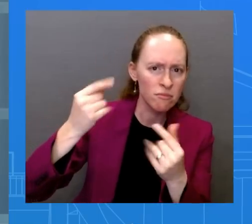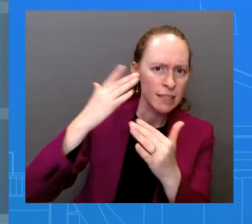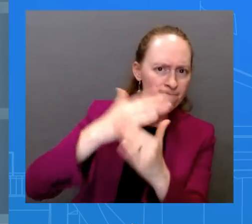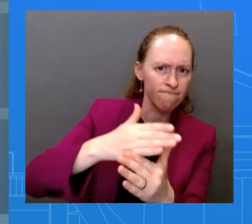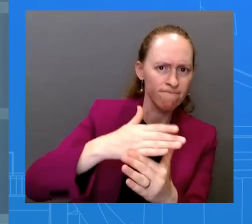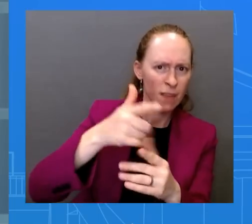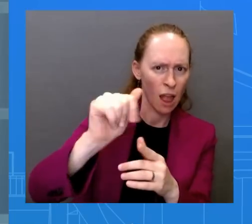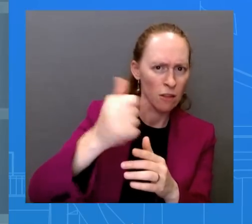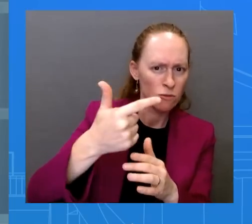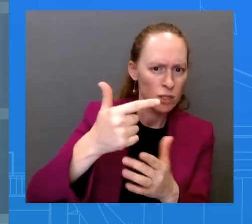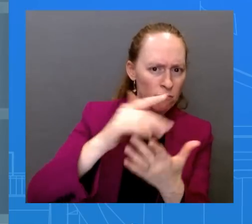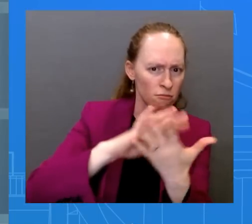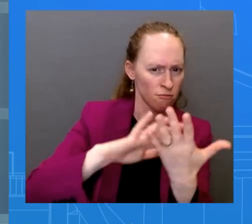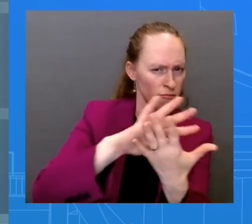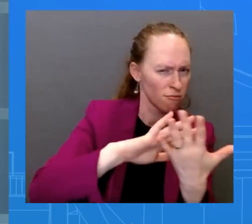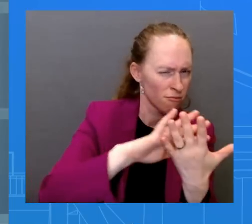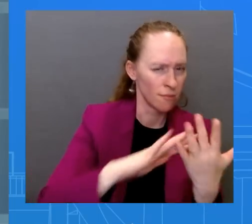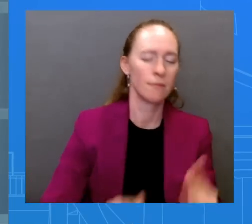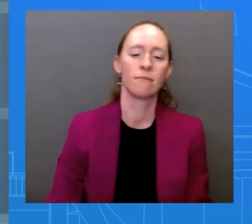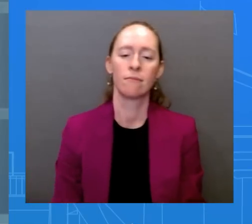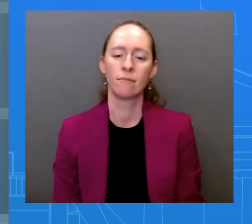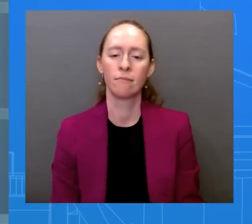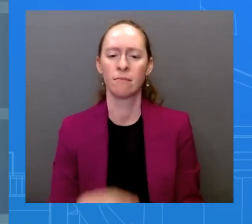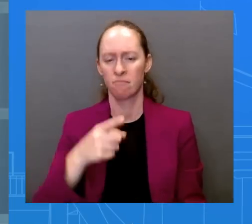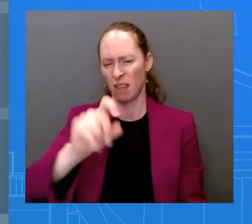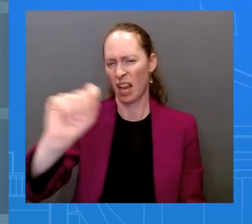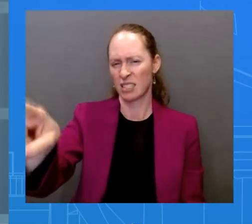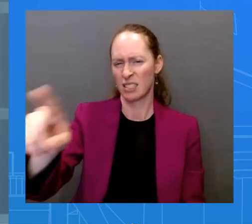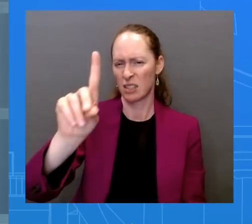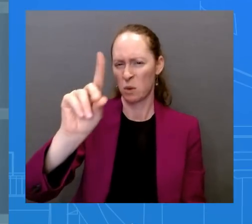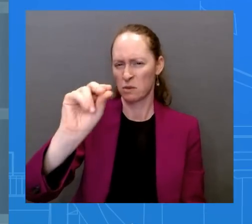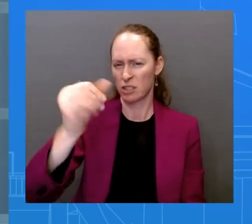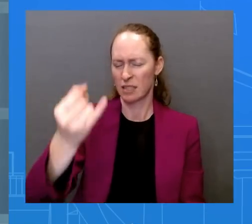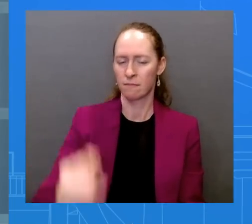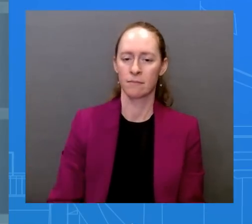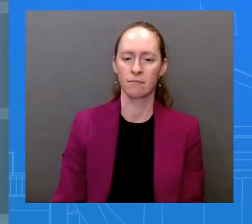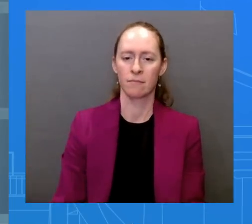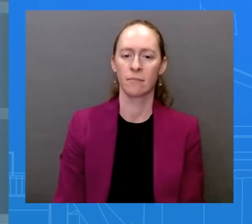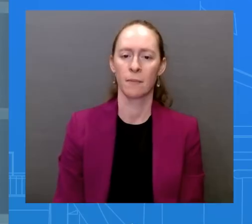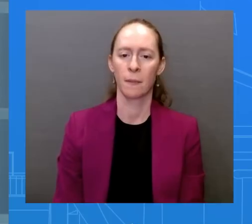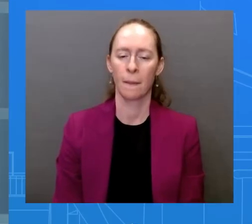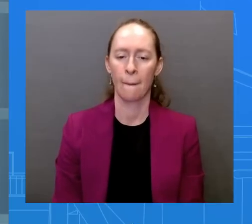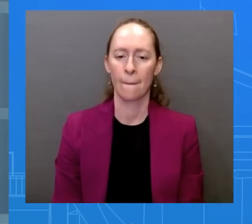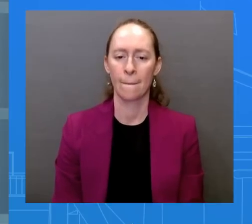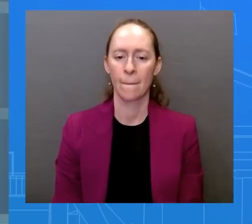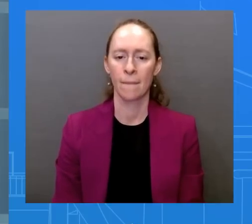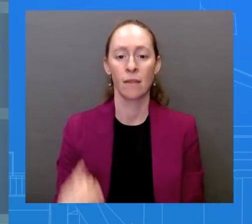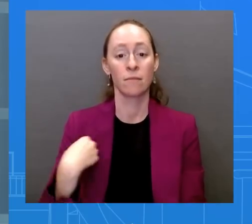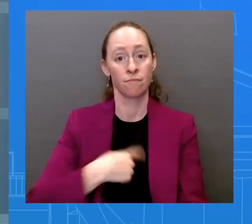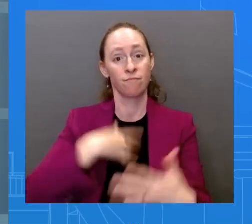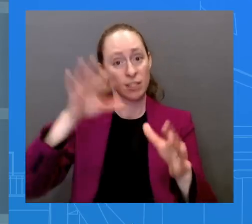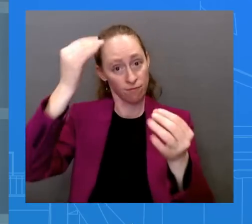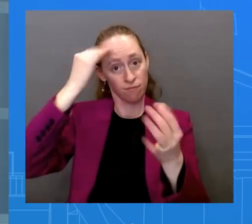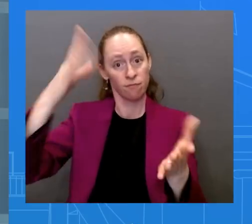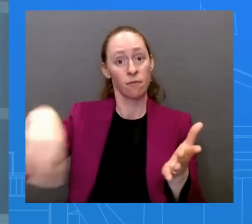know that when we announced the student loan relief, they put out on their